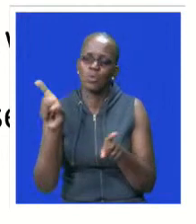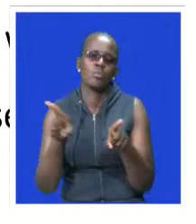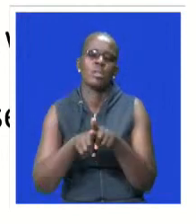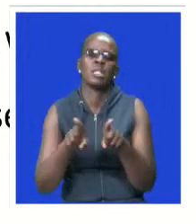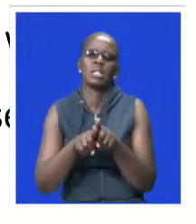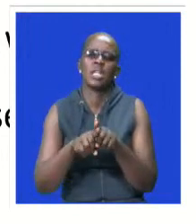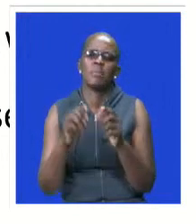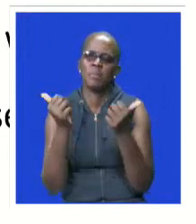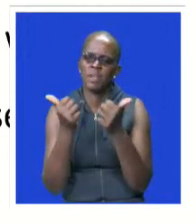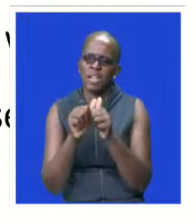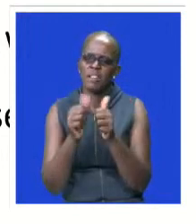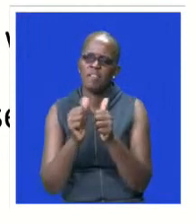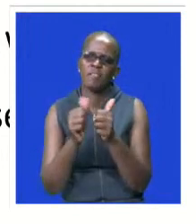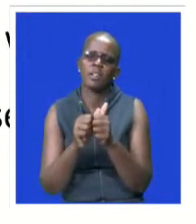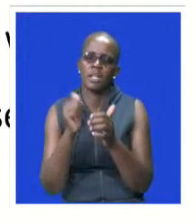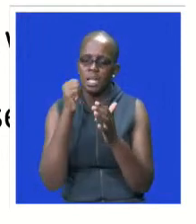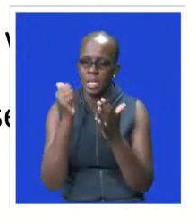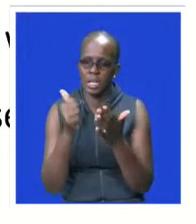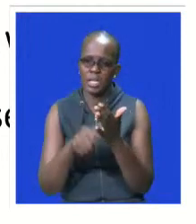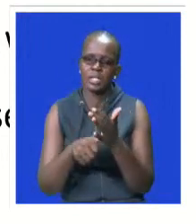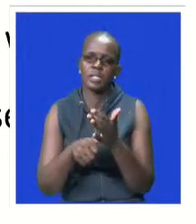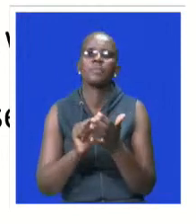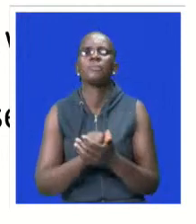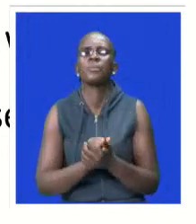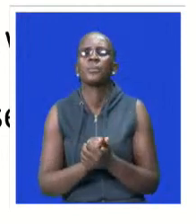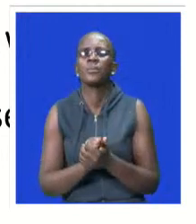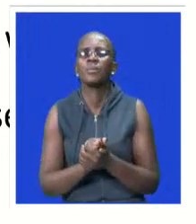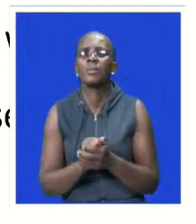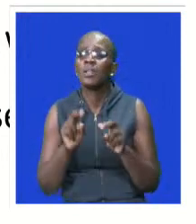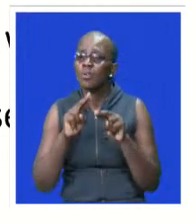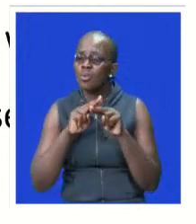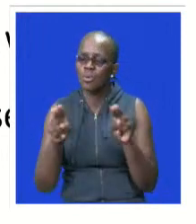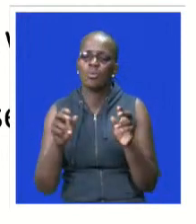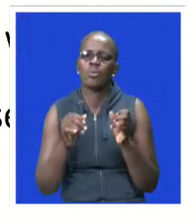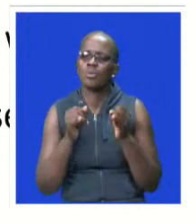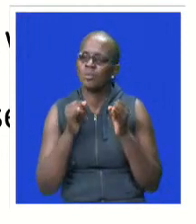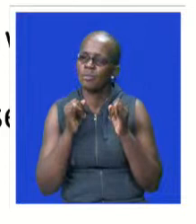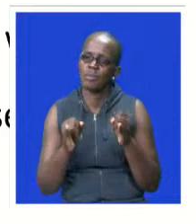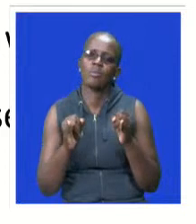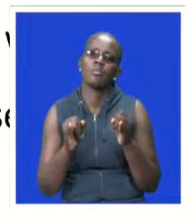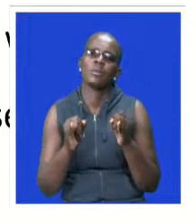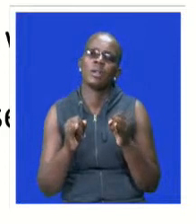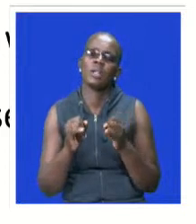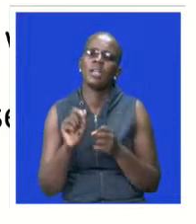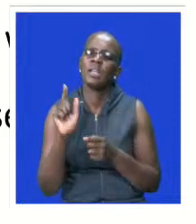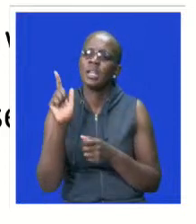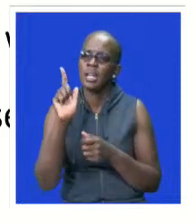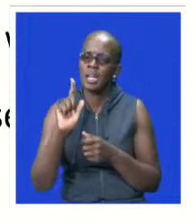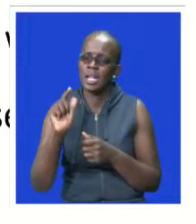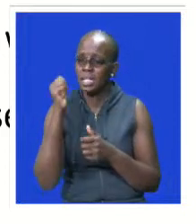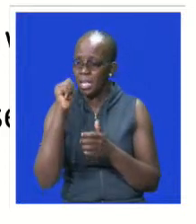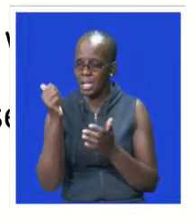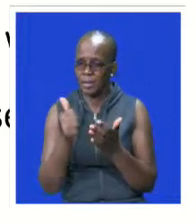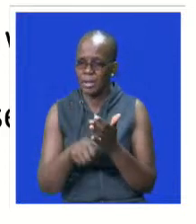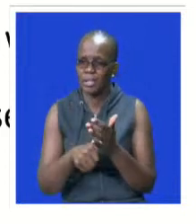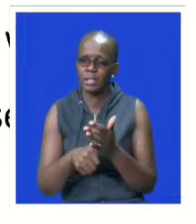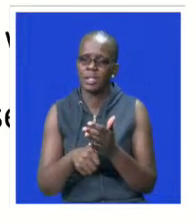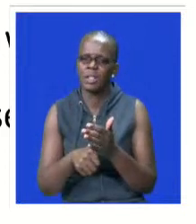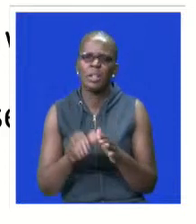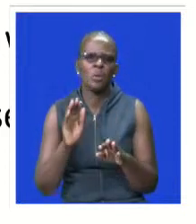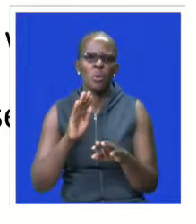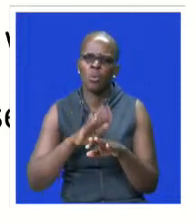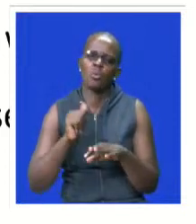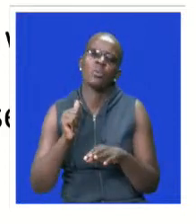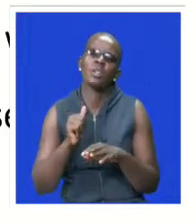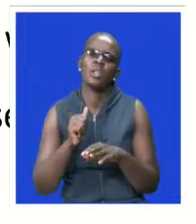for a non-professional, or rather for non-professional situations. Okay, it is written for non-professional situations, such as when you are writing